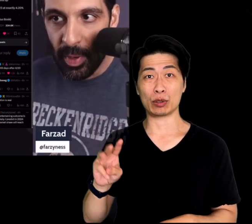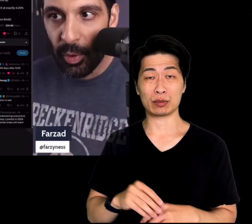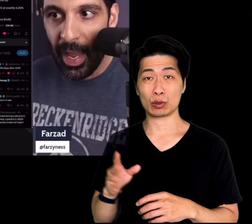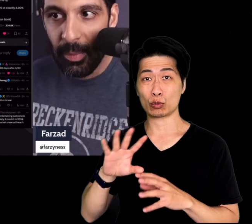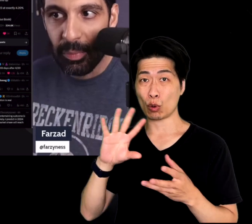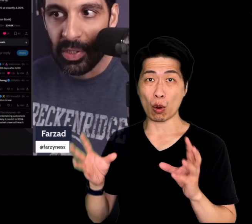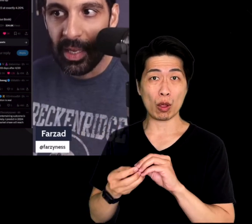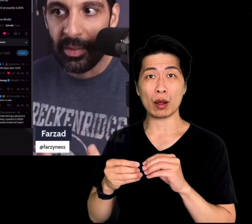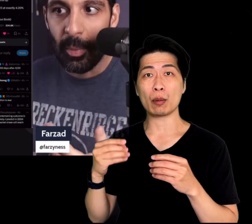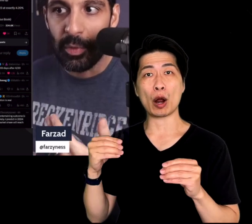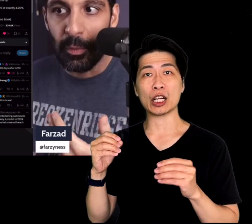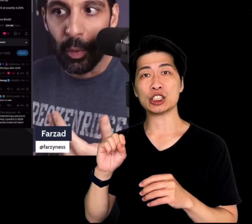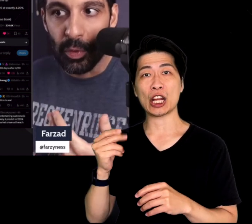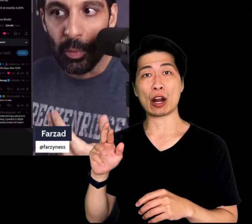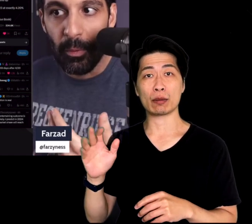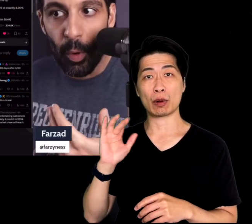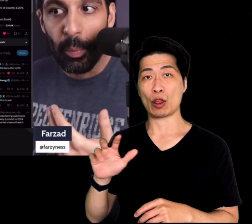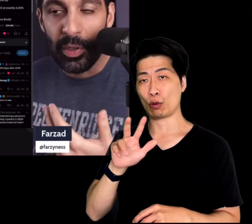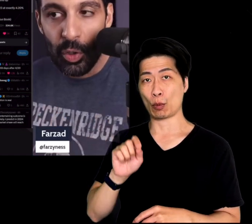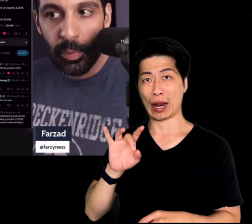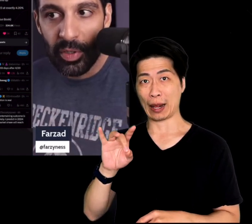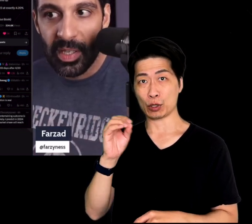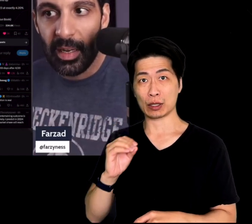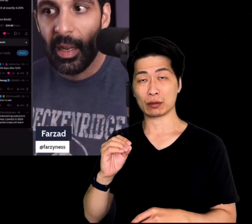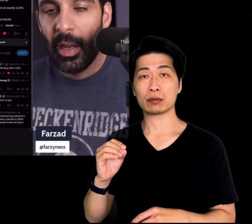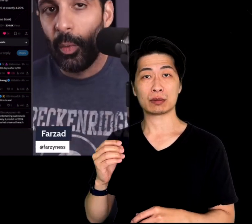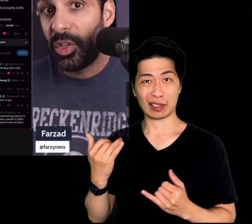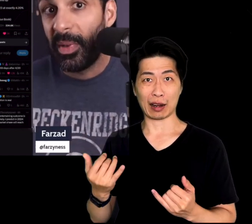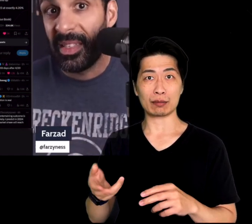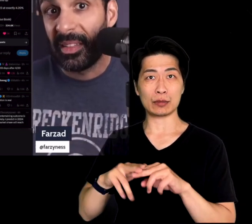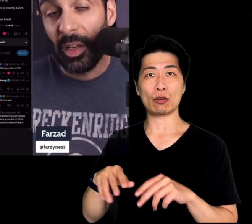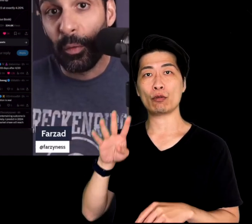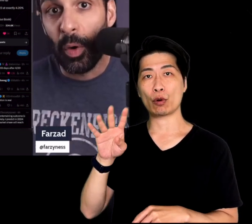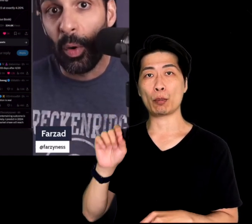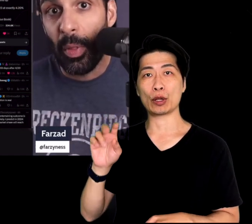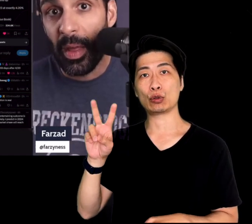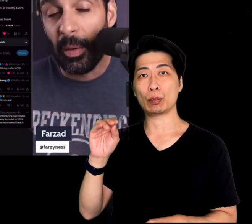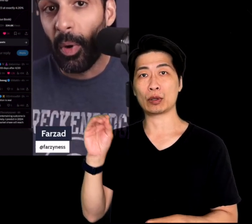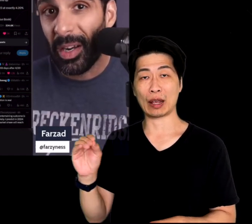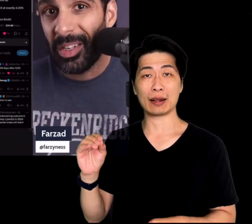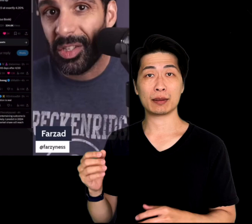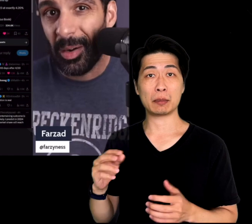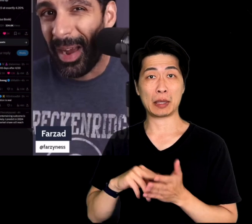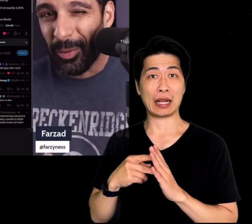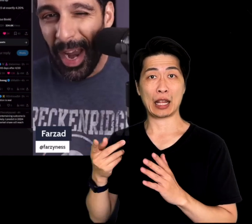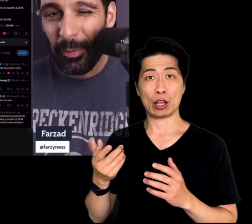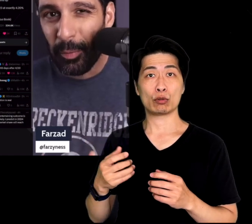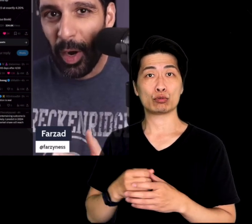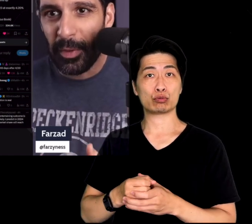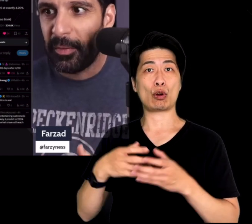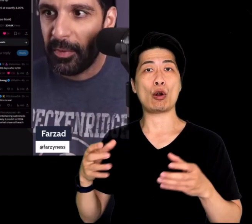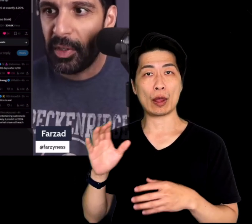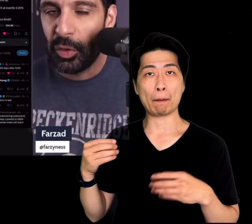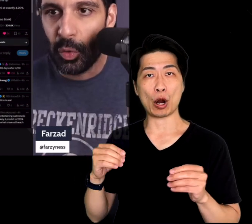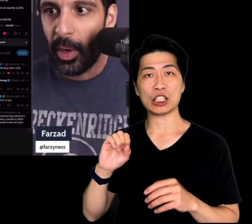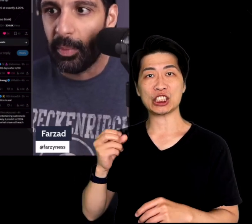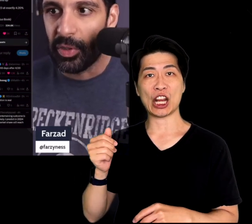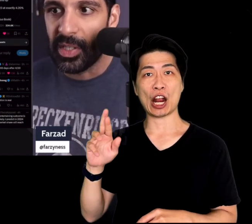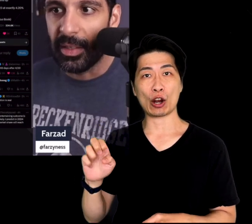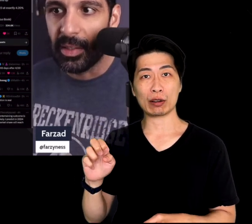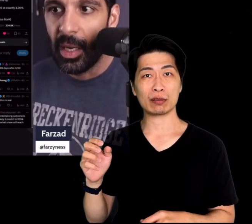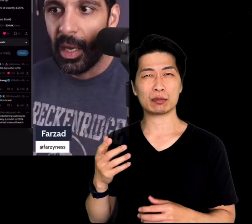from 3.8% up to 4.2%, which means that they've grown their market share by roughly 15